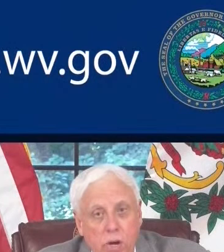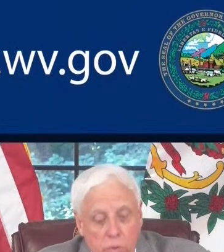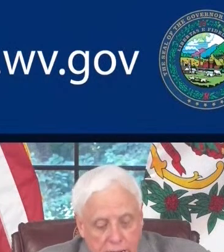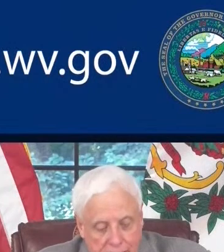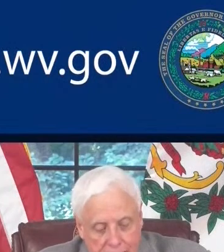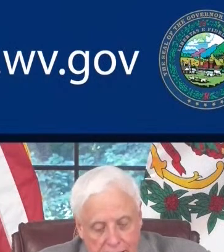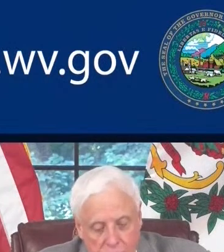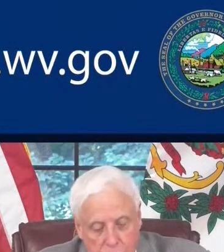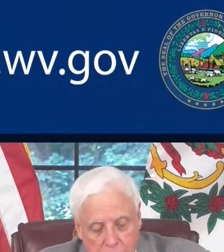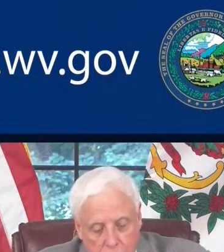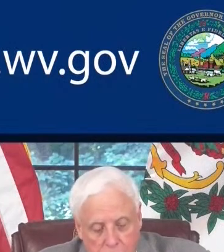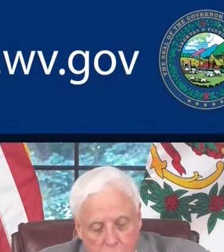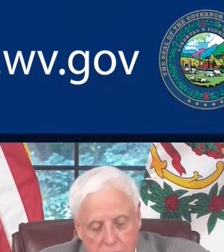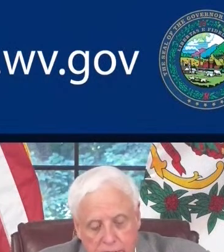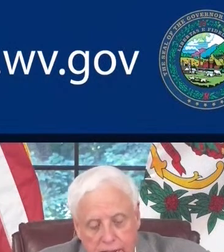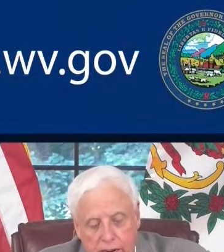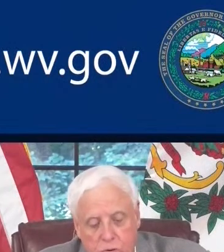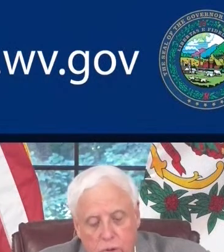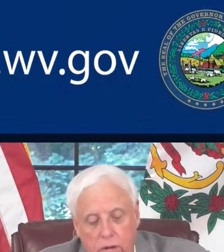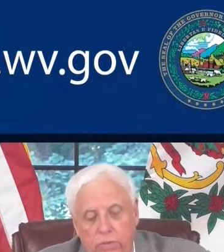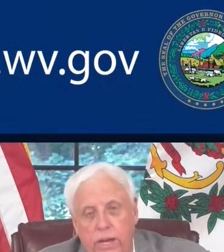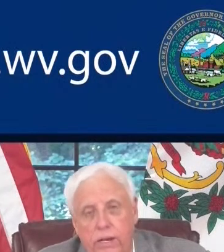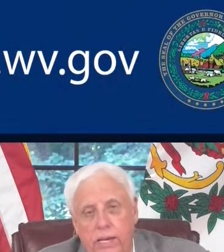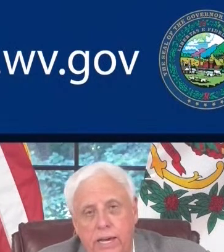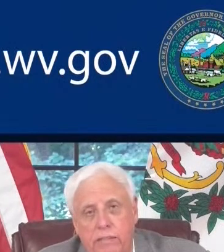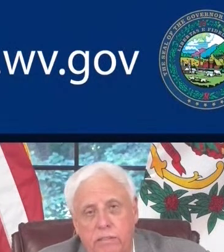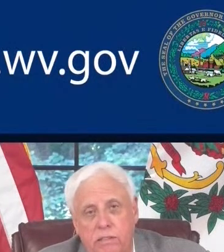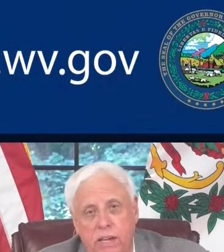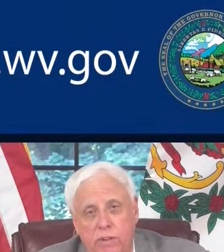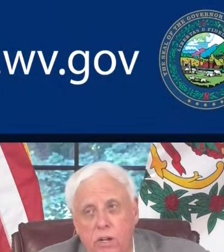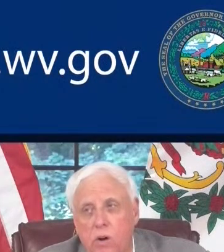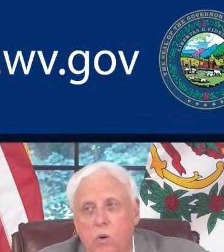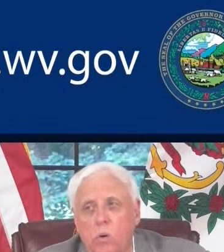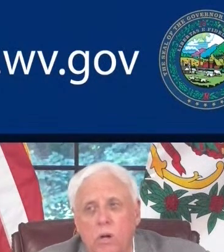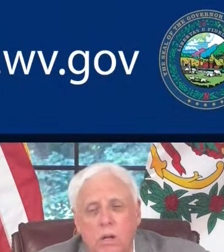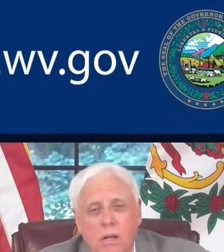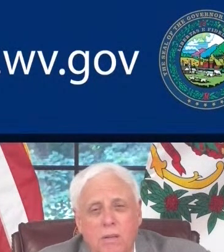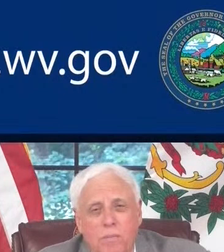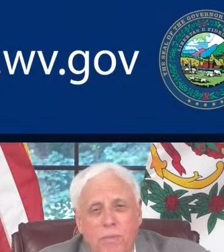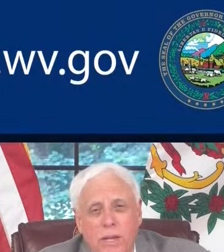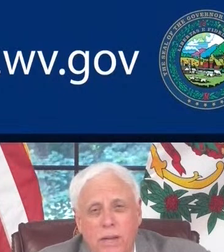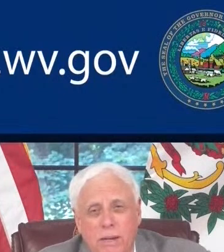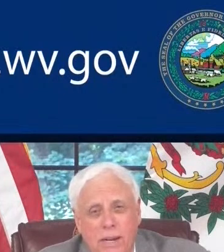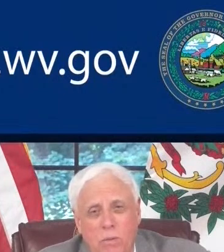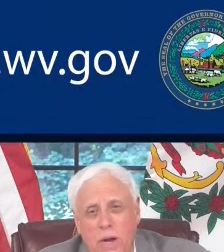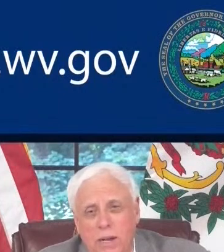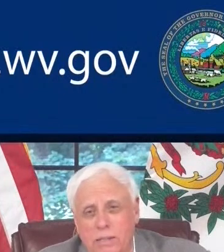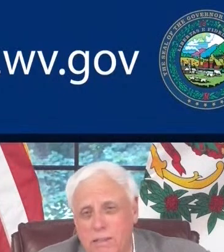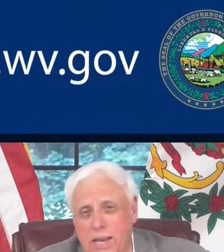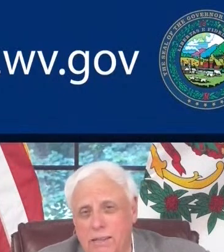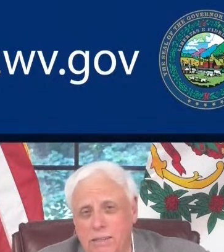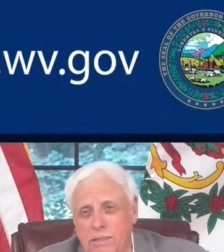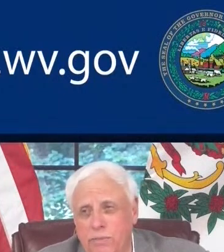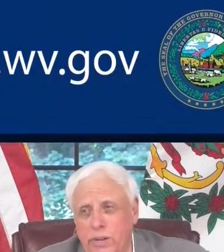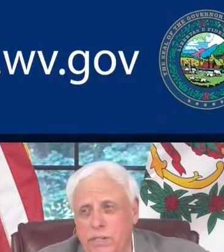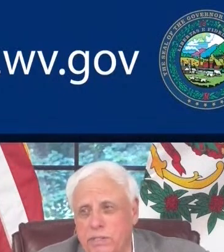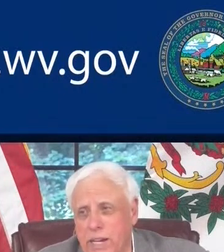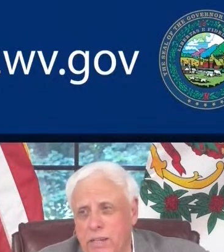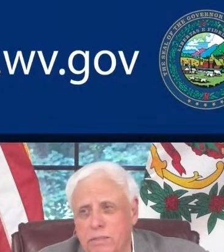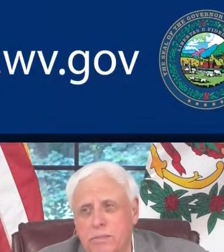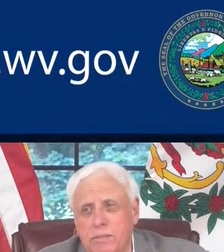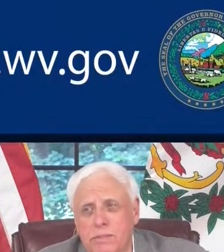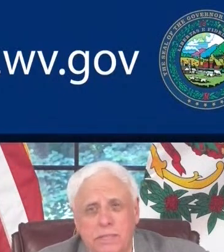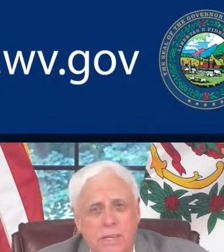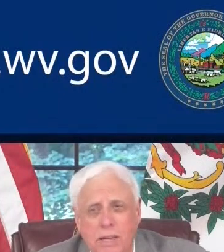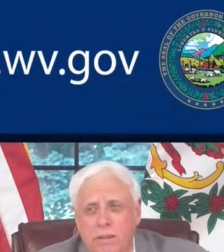We have no red counties. We have 1 orange county, 12 yellow counties, and 7 gold. It doesn't take a rocket scientist to figure this